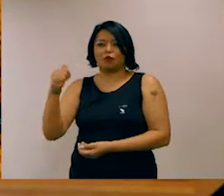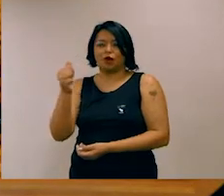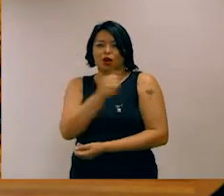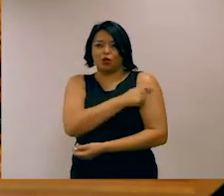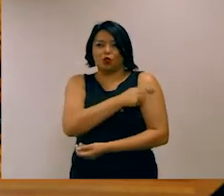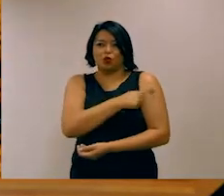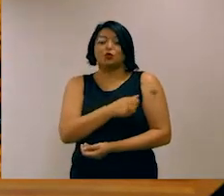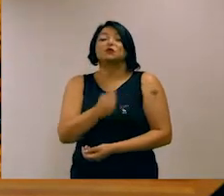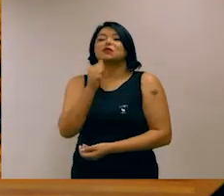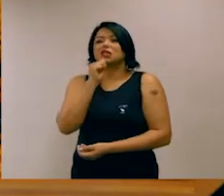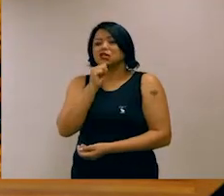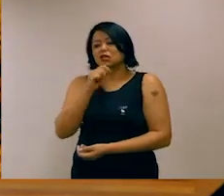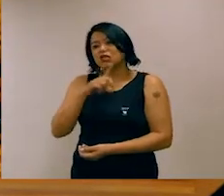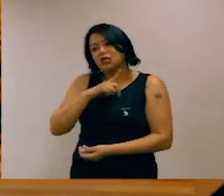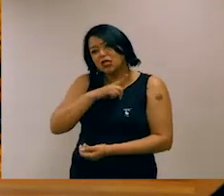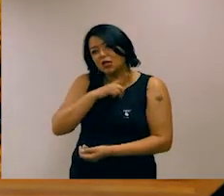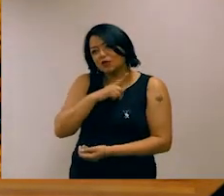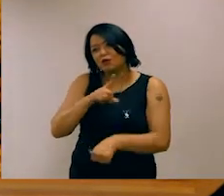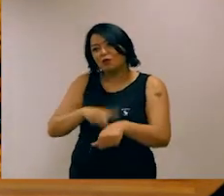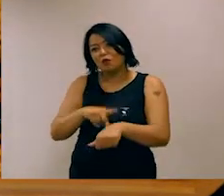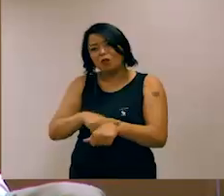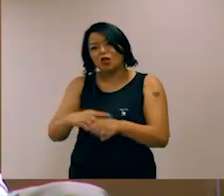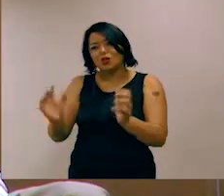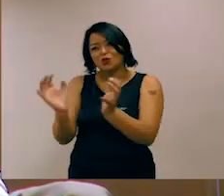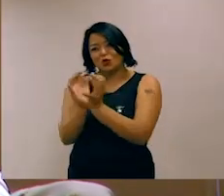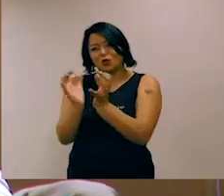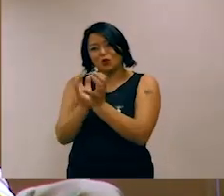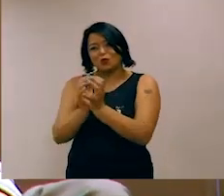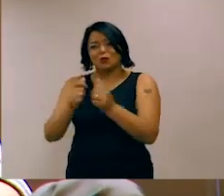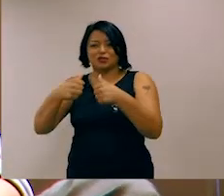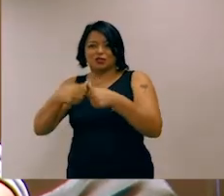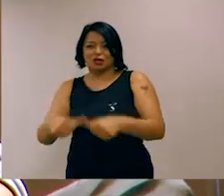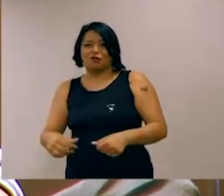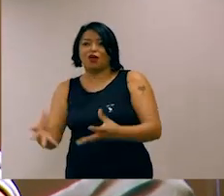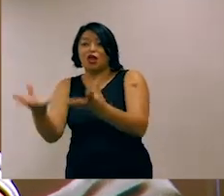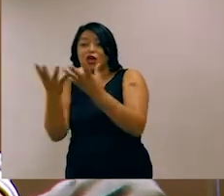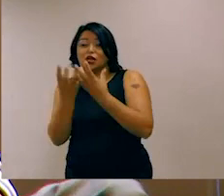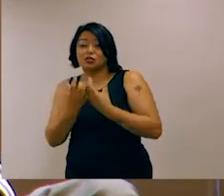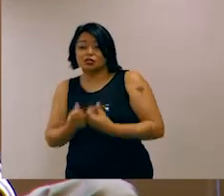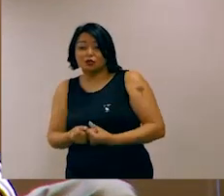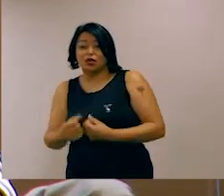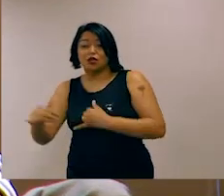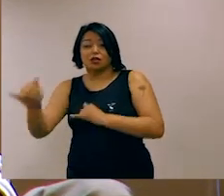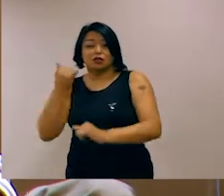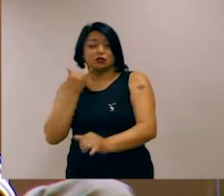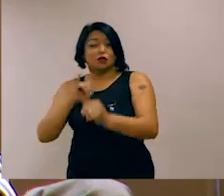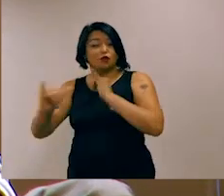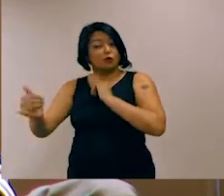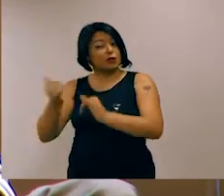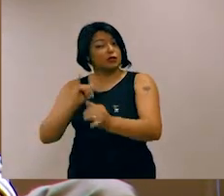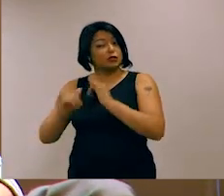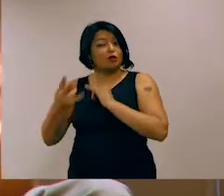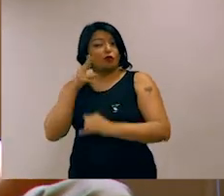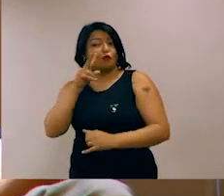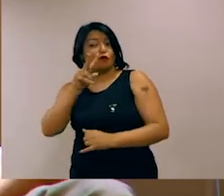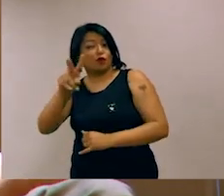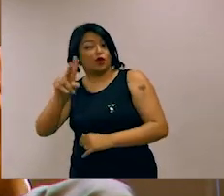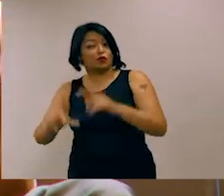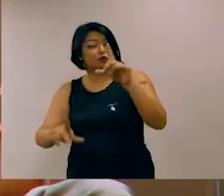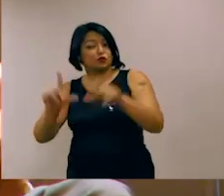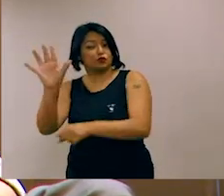to the treatment, the ones who saw the videos, but it was much smaller. So it could be the